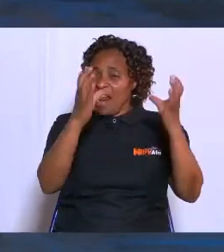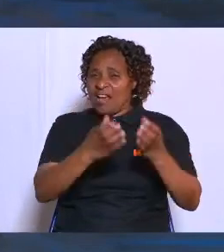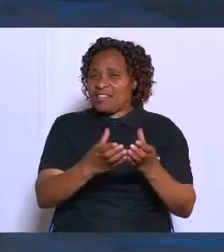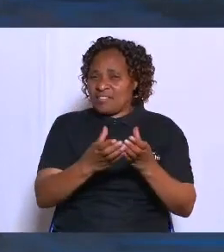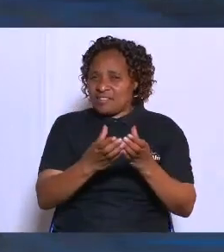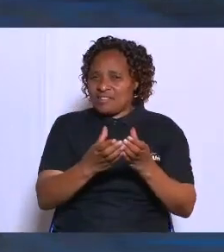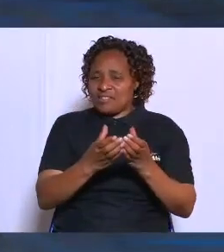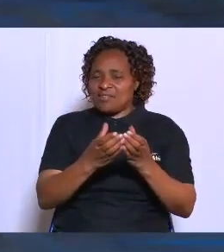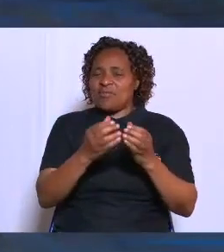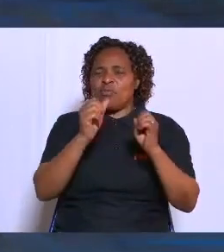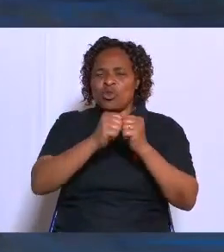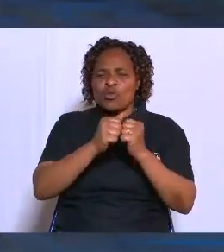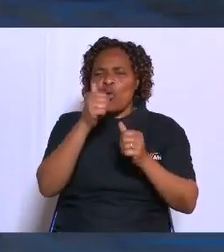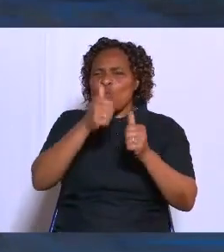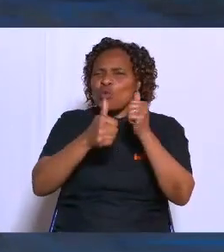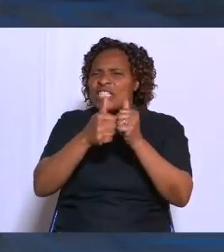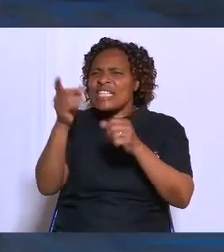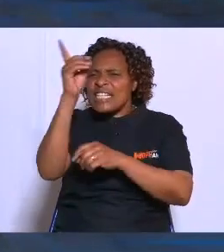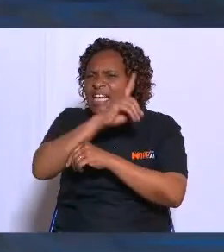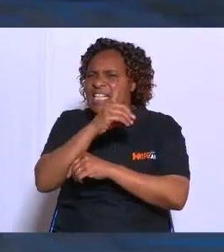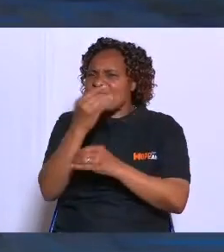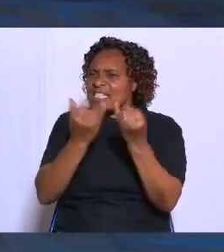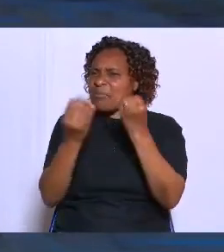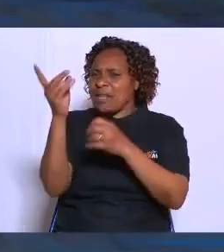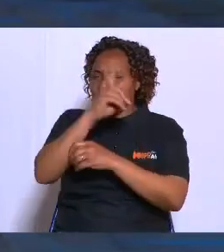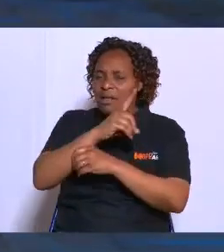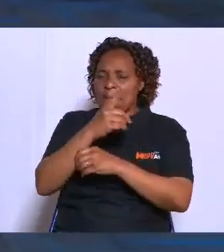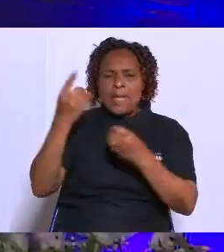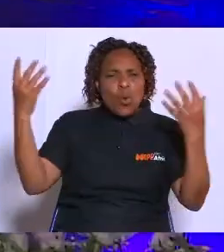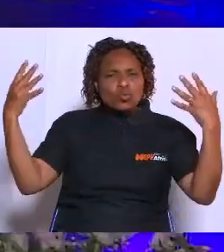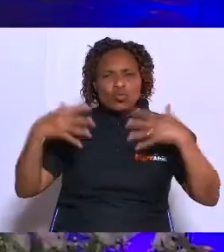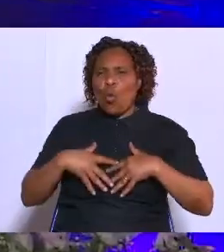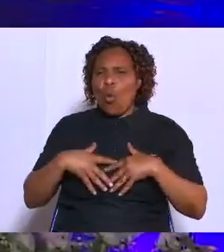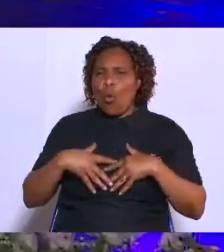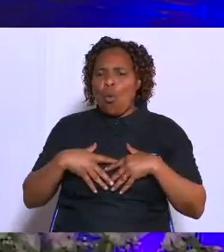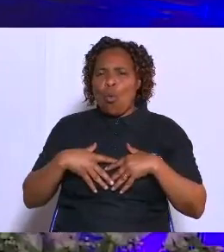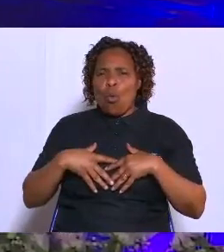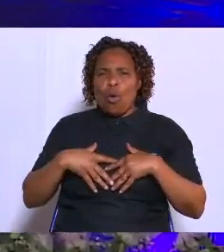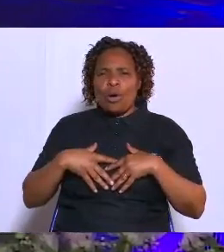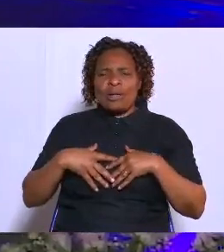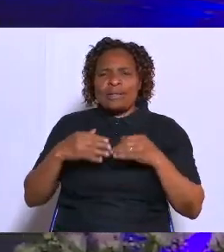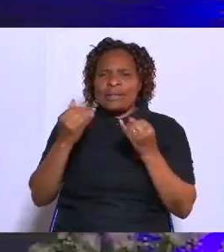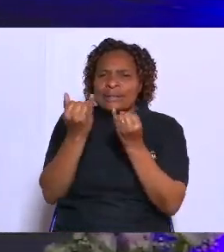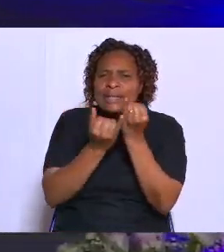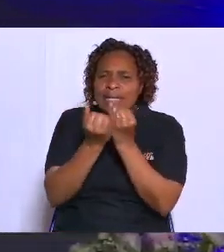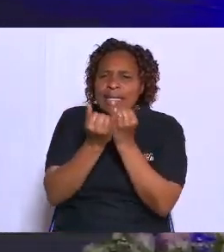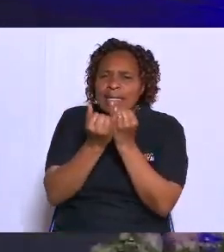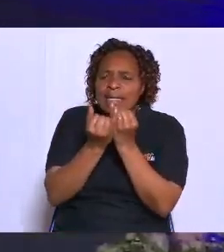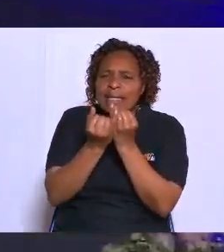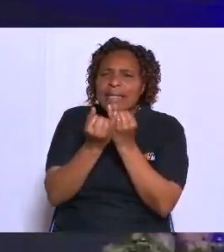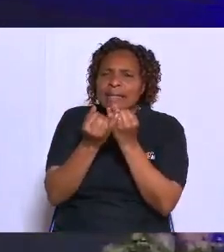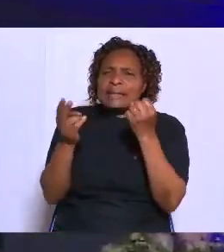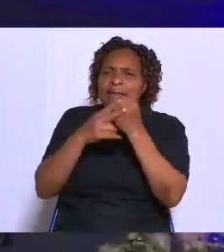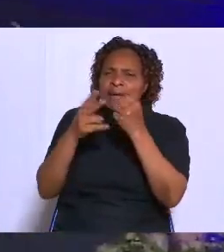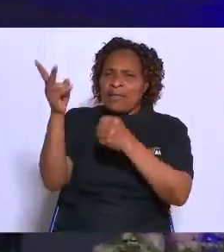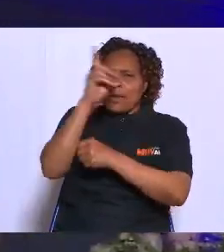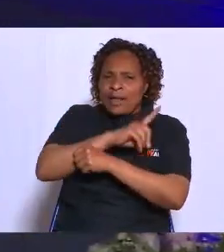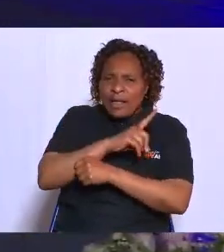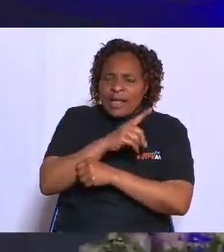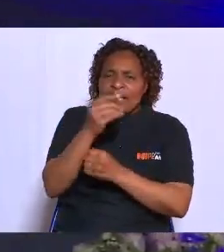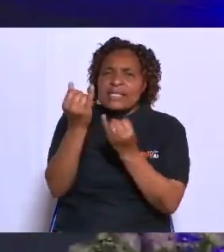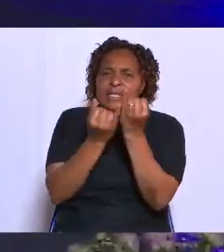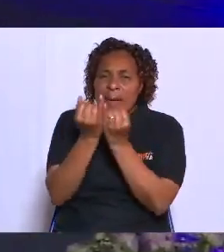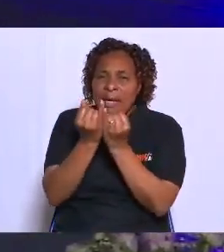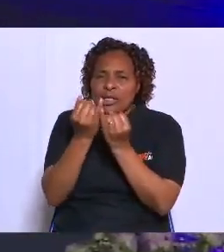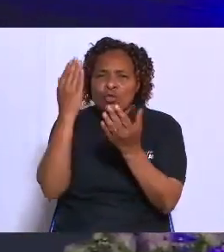and I read which day is the Sabbath day I was shocked the seventh Saturday is the Sabbath day I said wow how